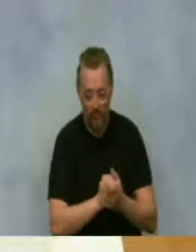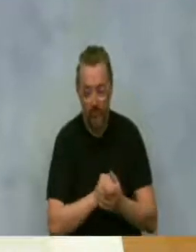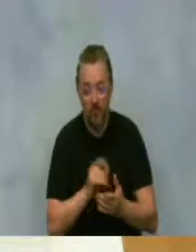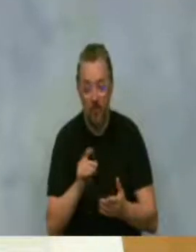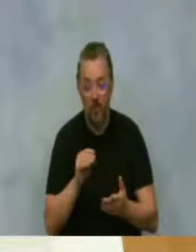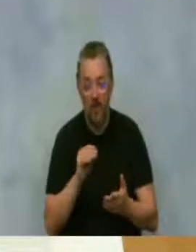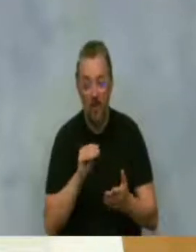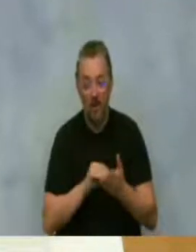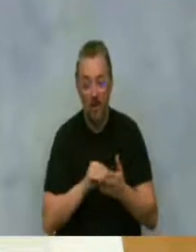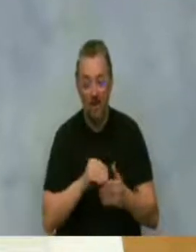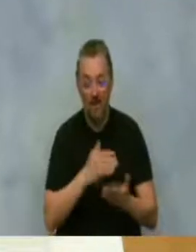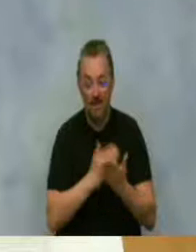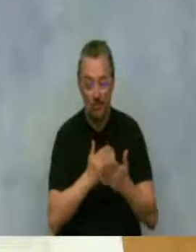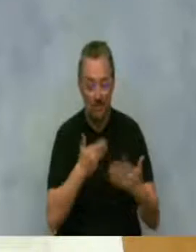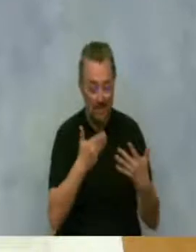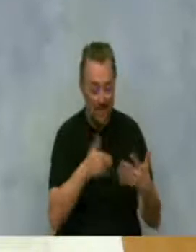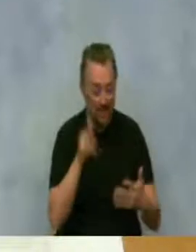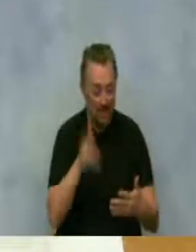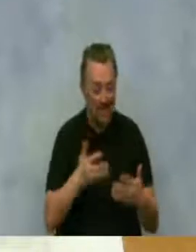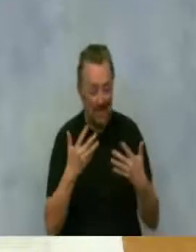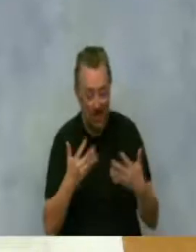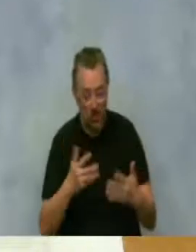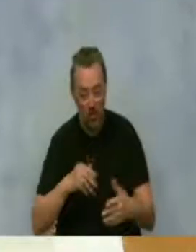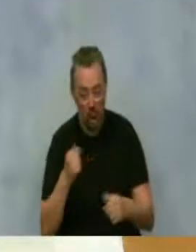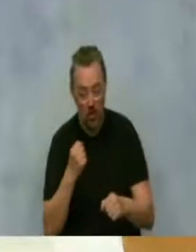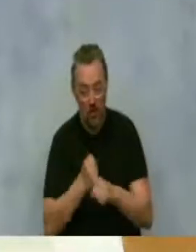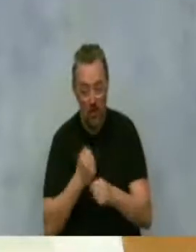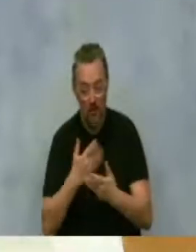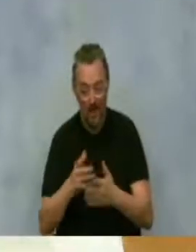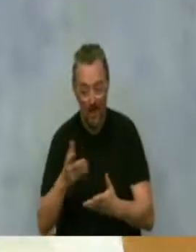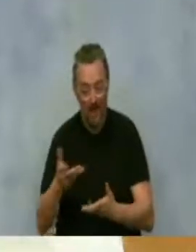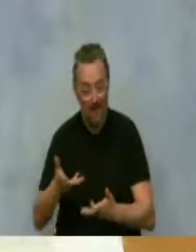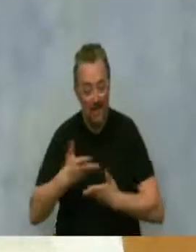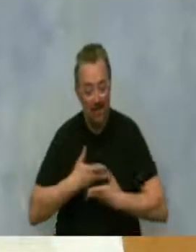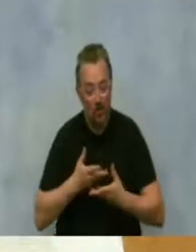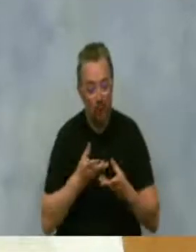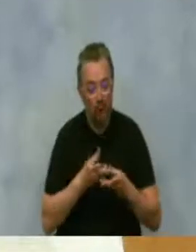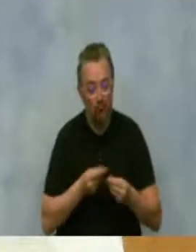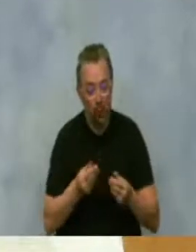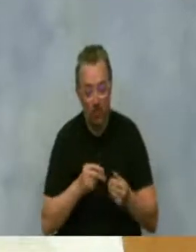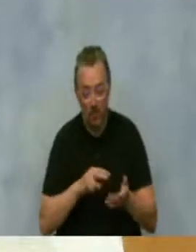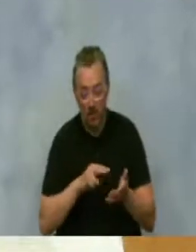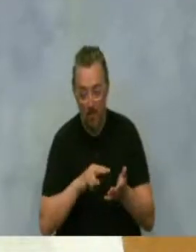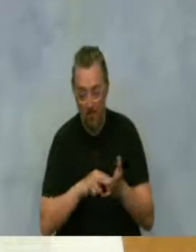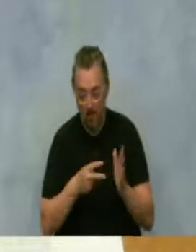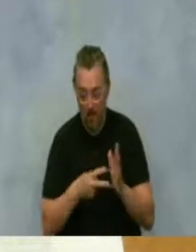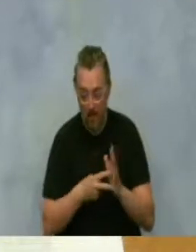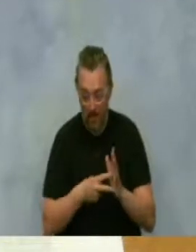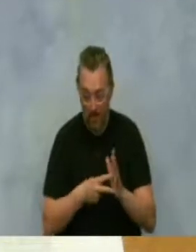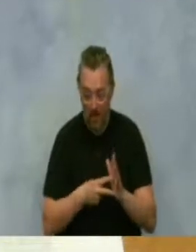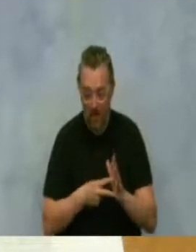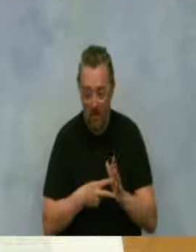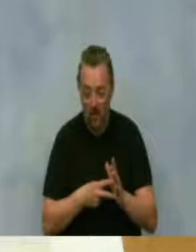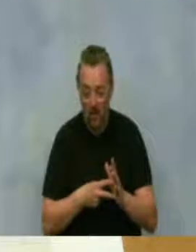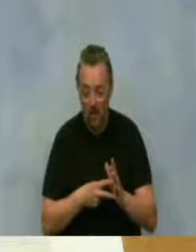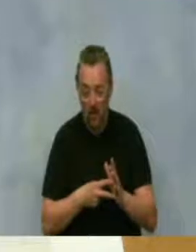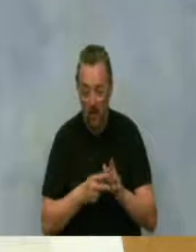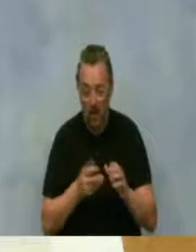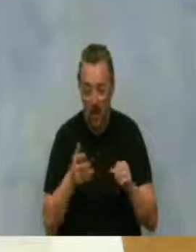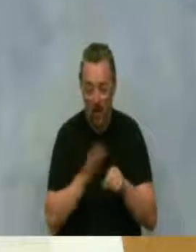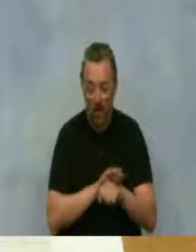9 and 10 of the report, the Scottish Government has provided resource planning assumptions to local authorities covering the period to